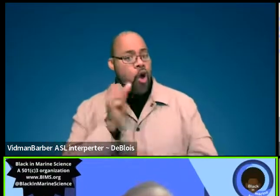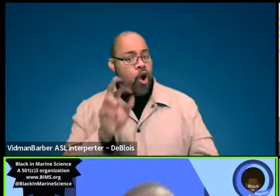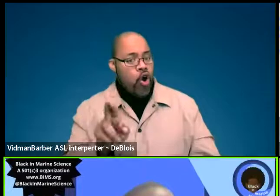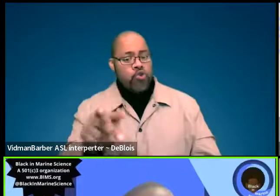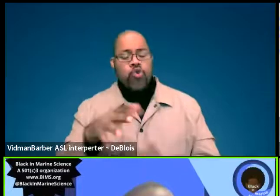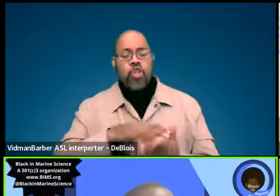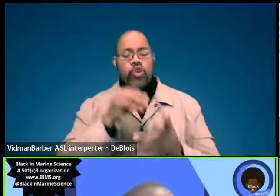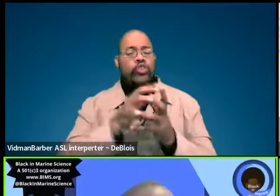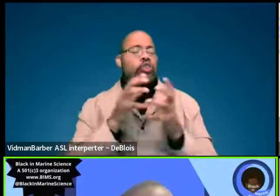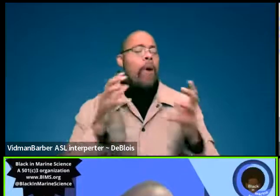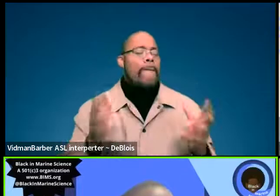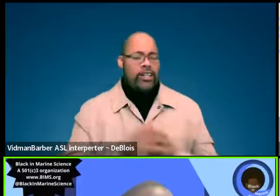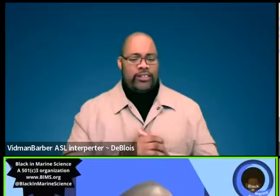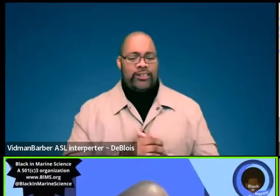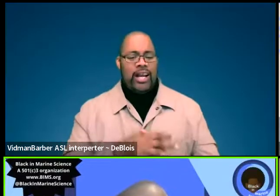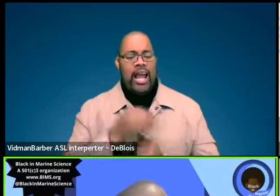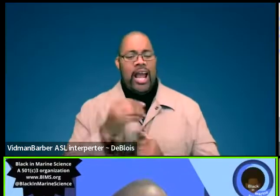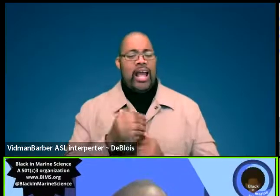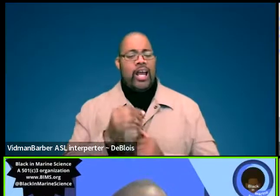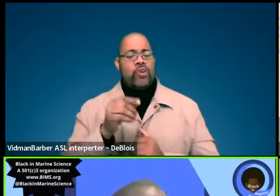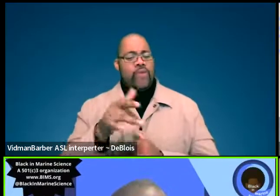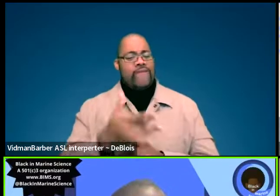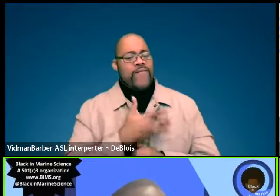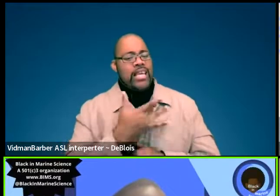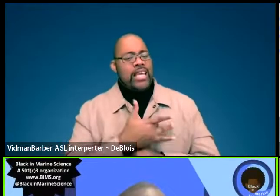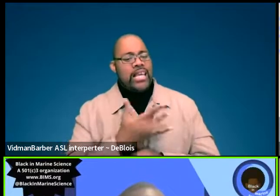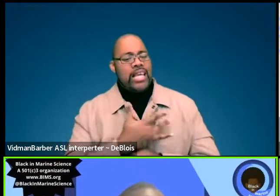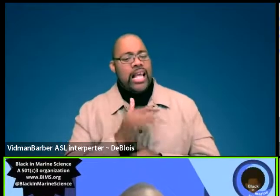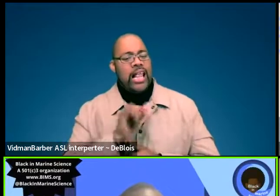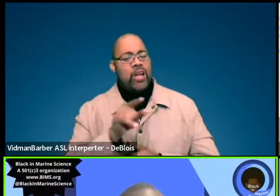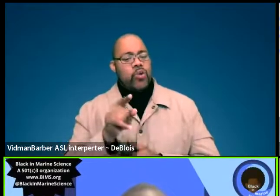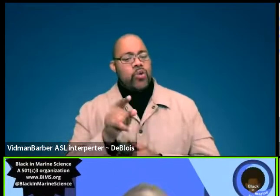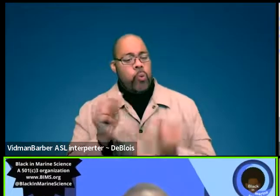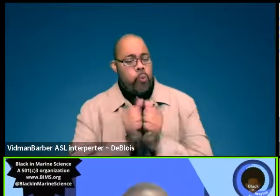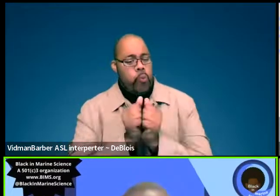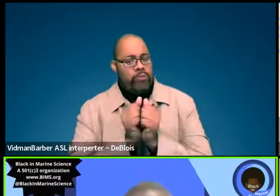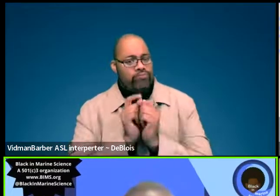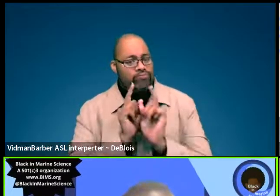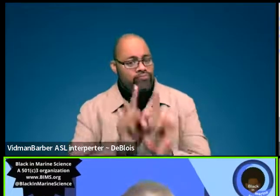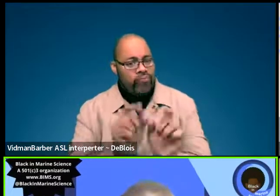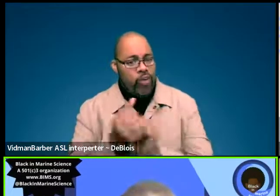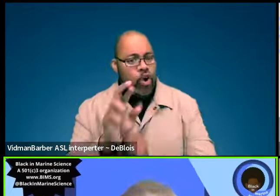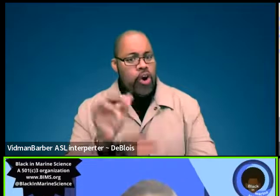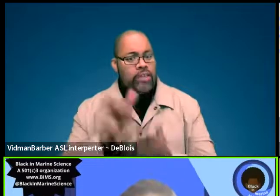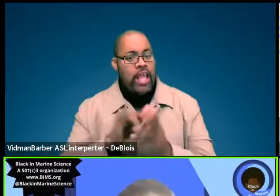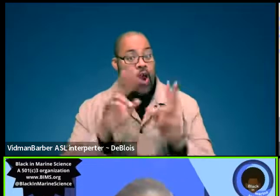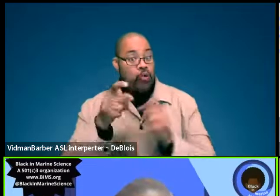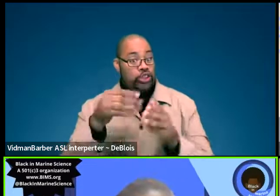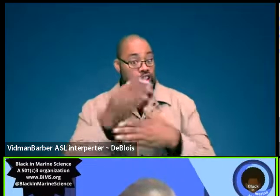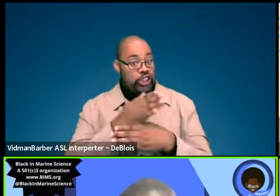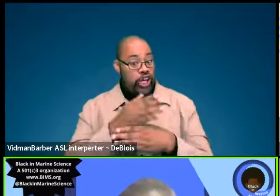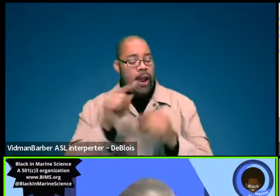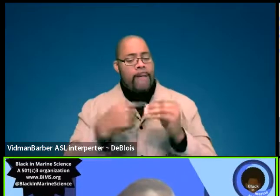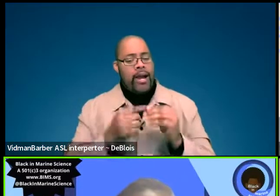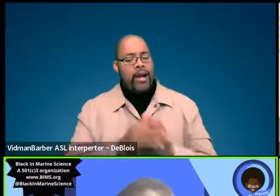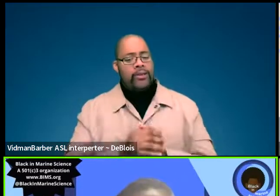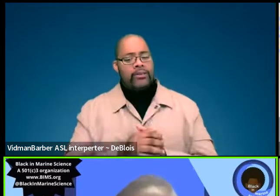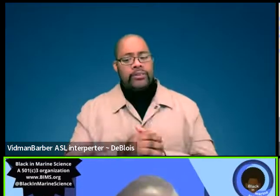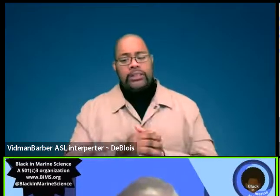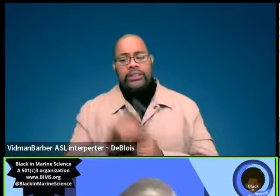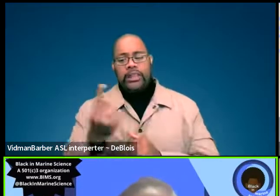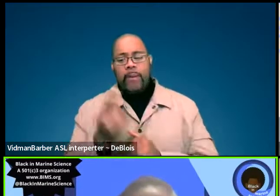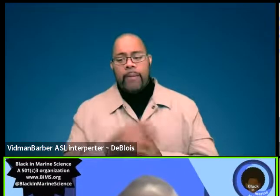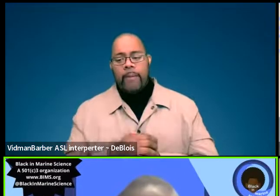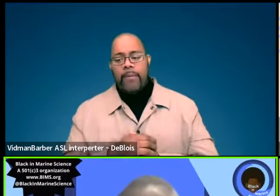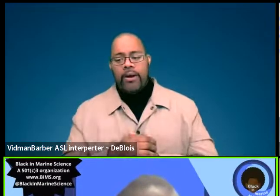learn so much and you feel like you're with her. Like that quote that she shared about, like someone saying